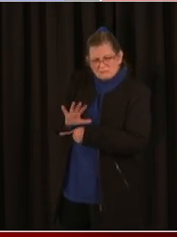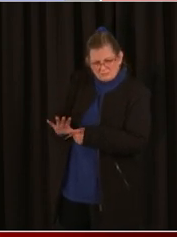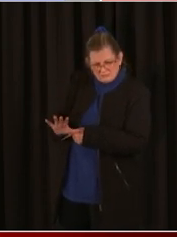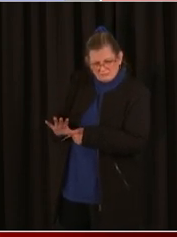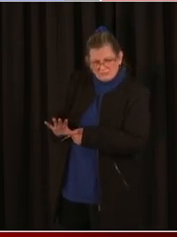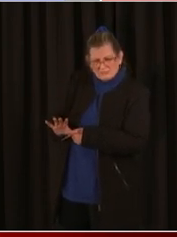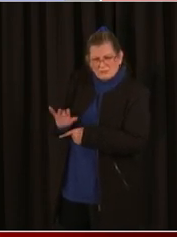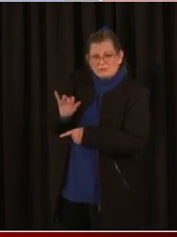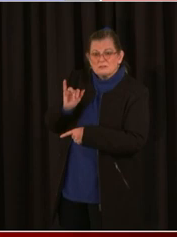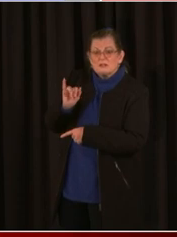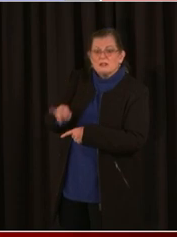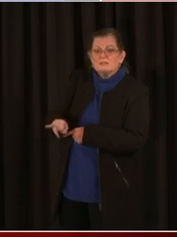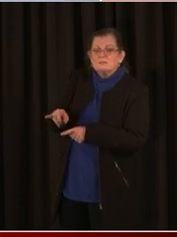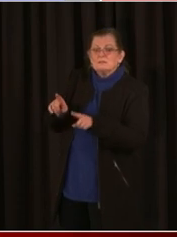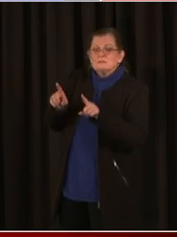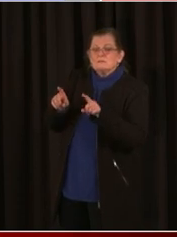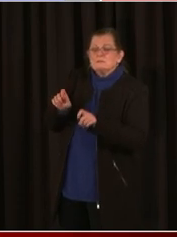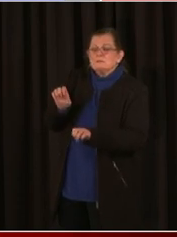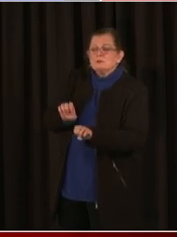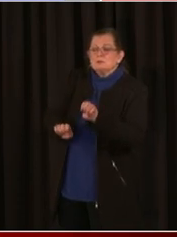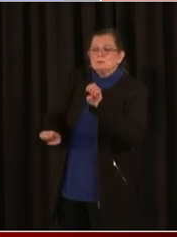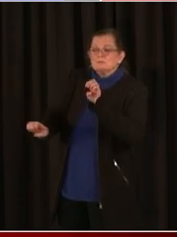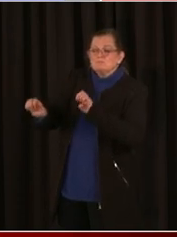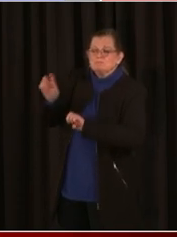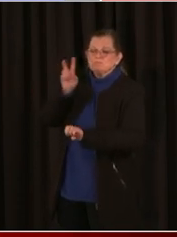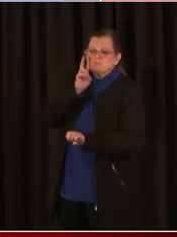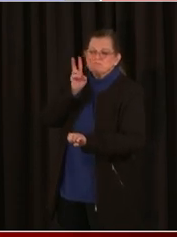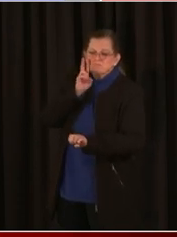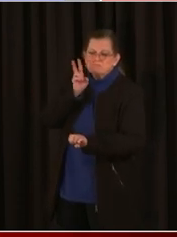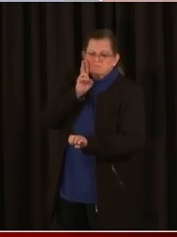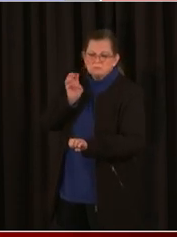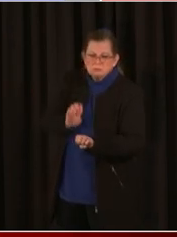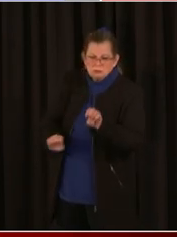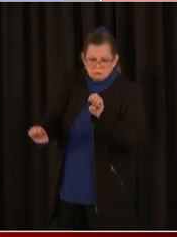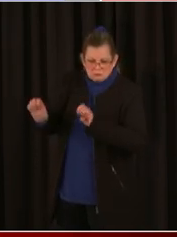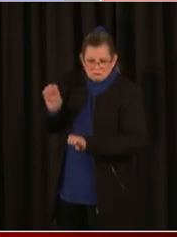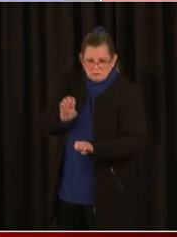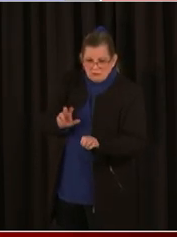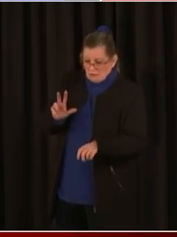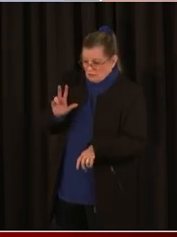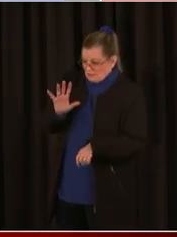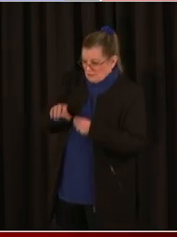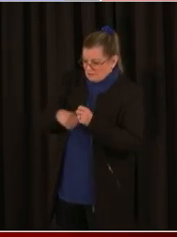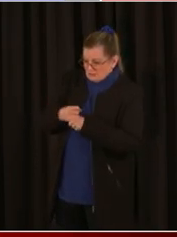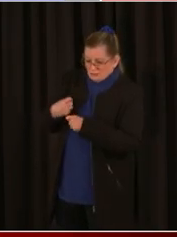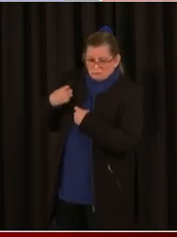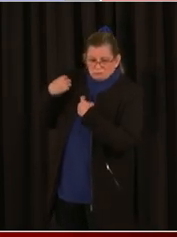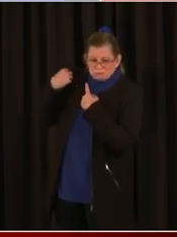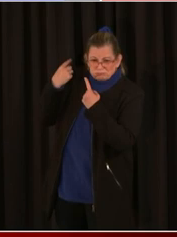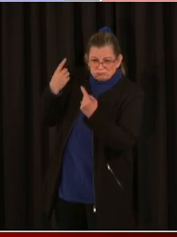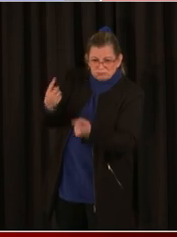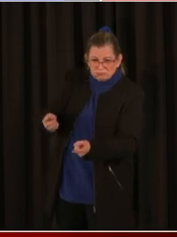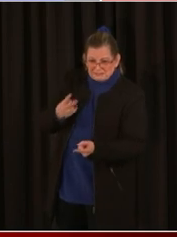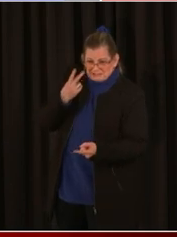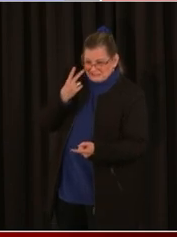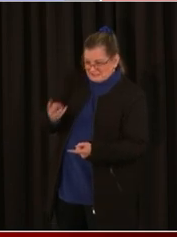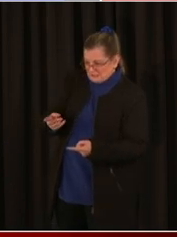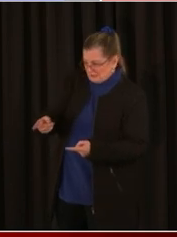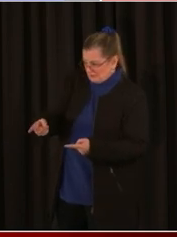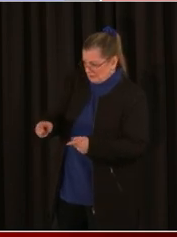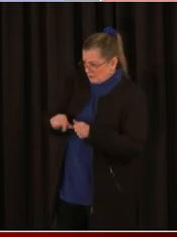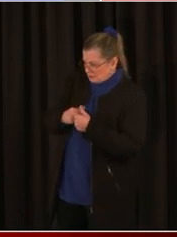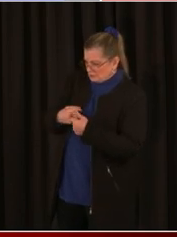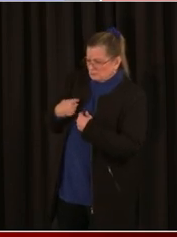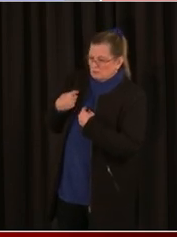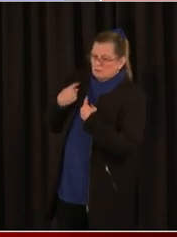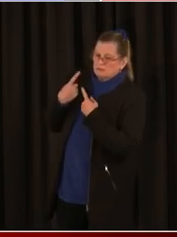characterize that as an experiment, and that 35 years later, we see an agency that for 35 years has struggled. And I